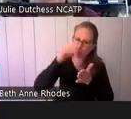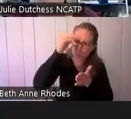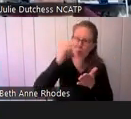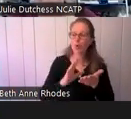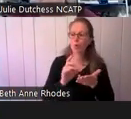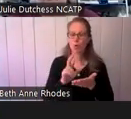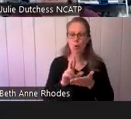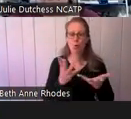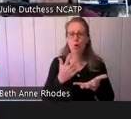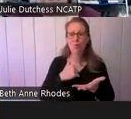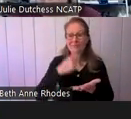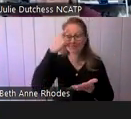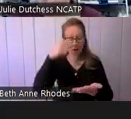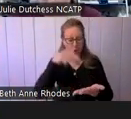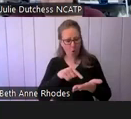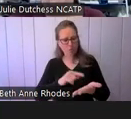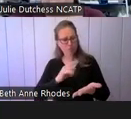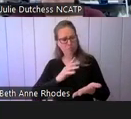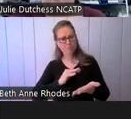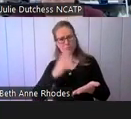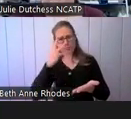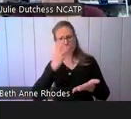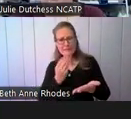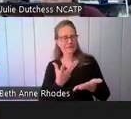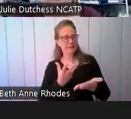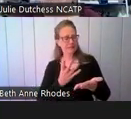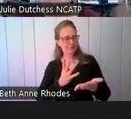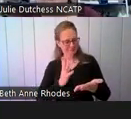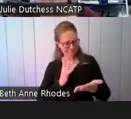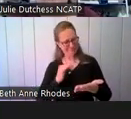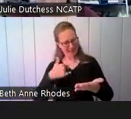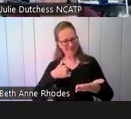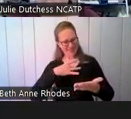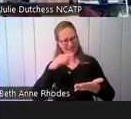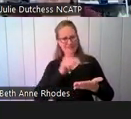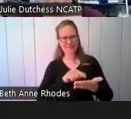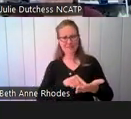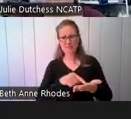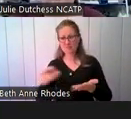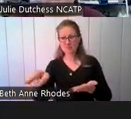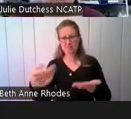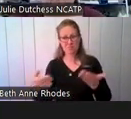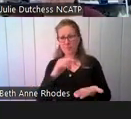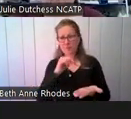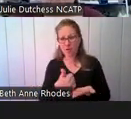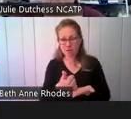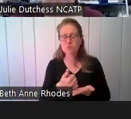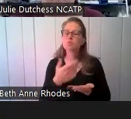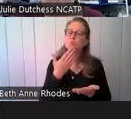pleasing to us than someone else. So there's multiple ones, but so it's good to kind of look around and see which one fits the